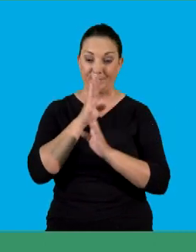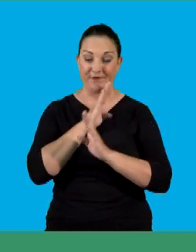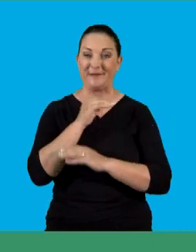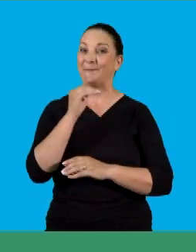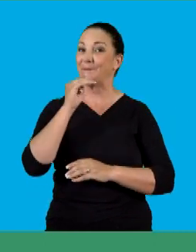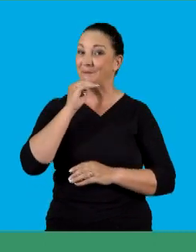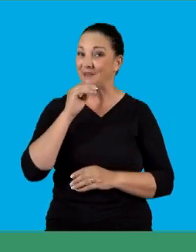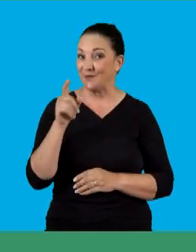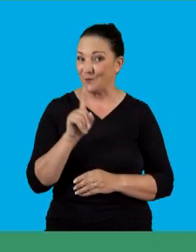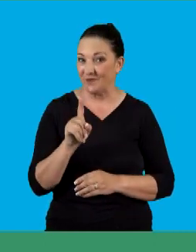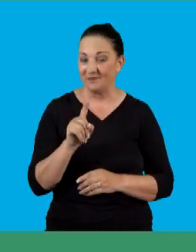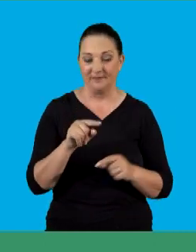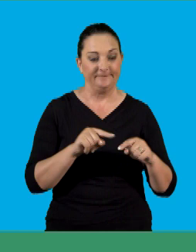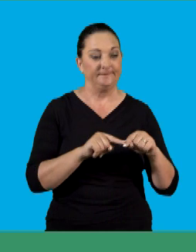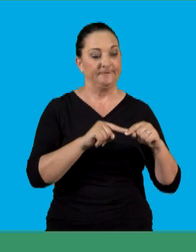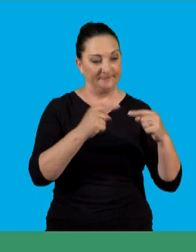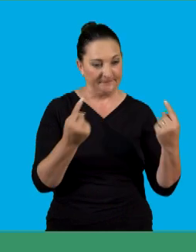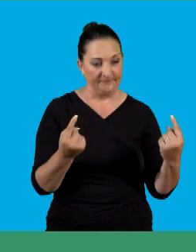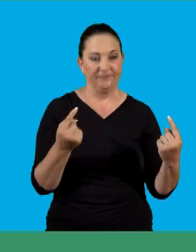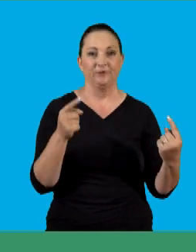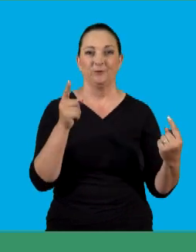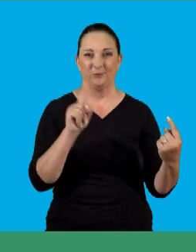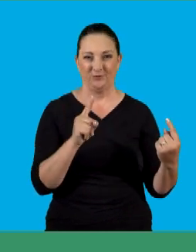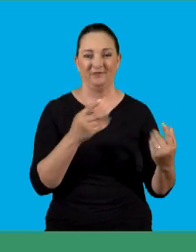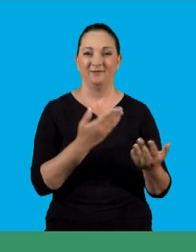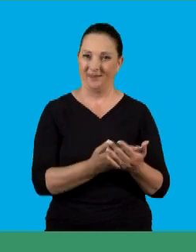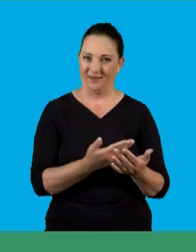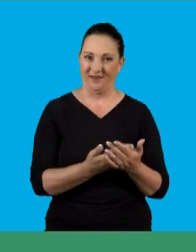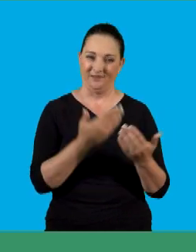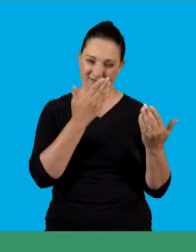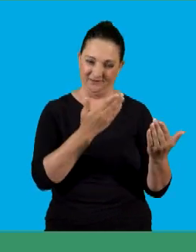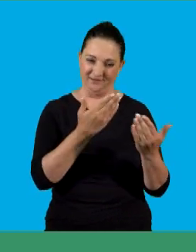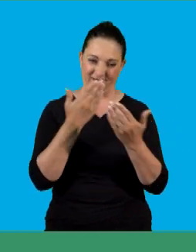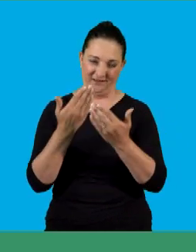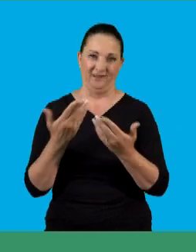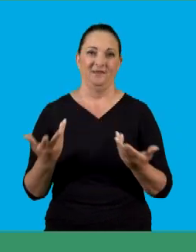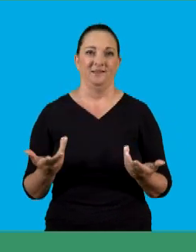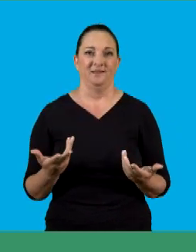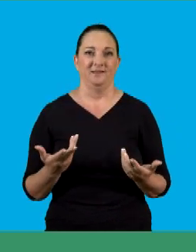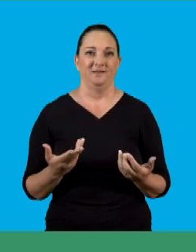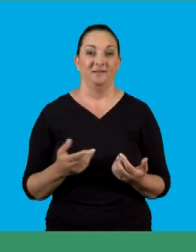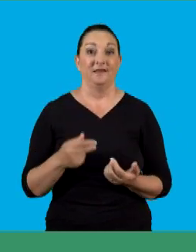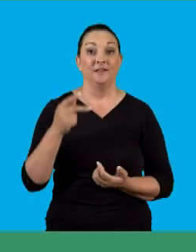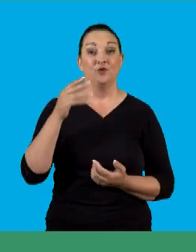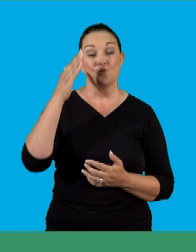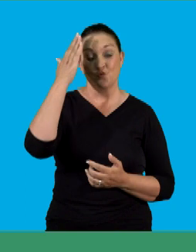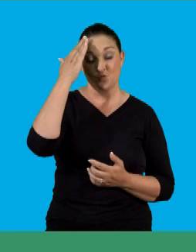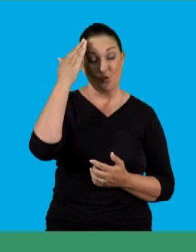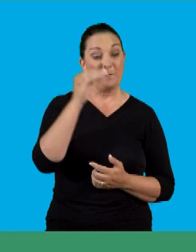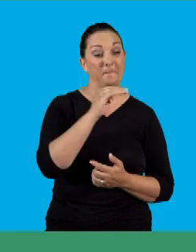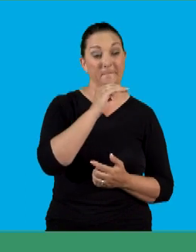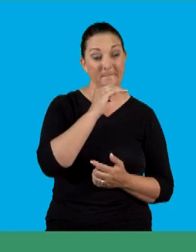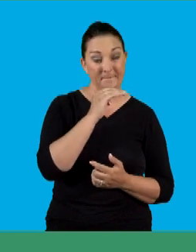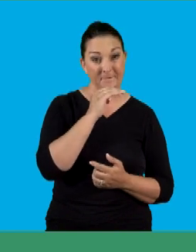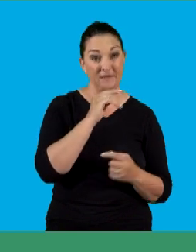private sector and also make a distinction between the two sectors. So it's going to assist you to be able to know the